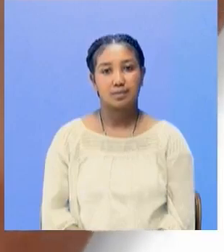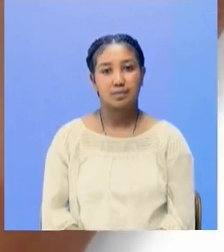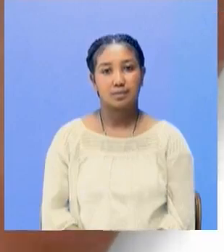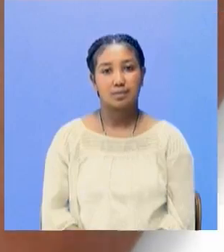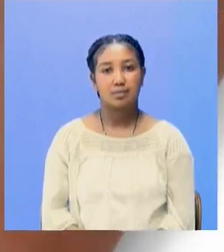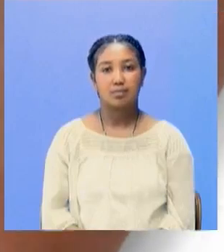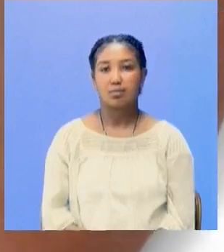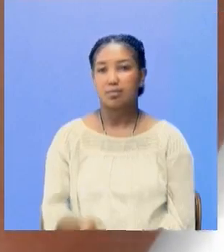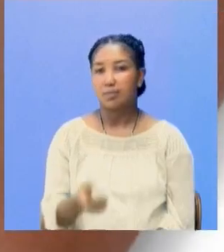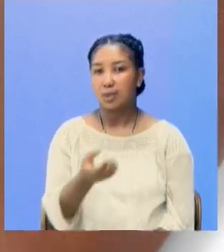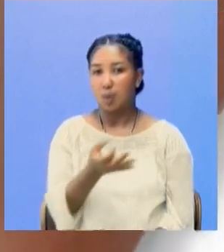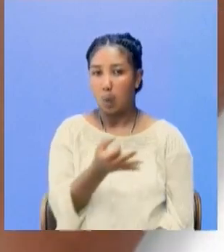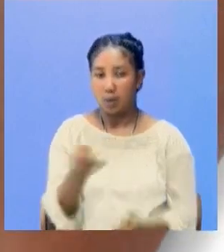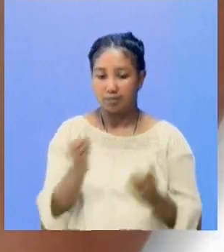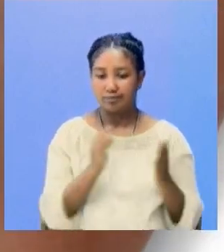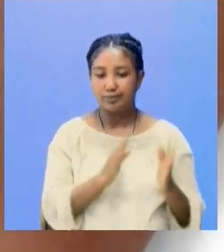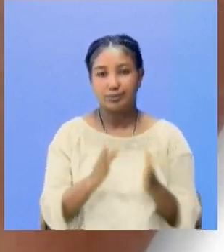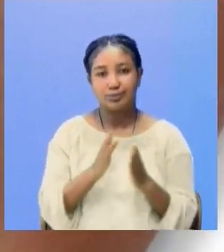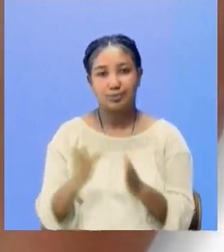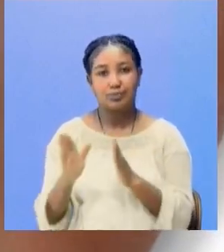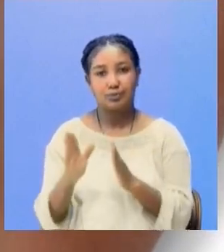well.